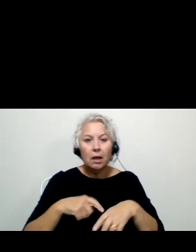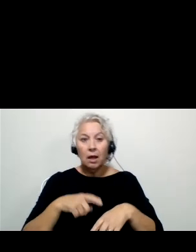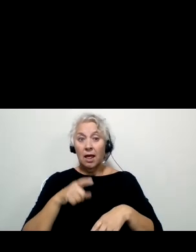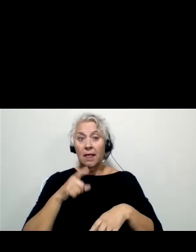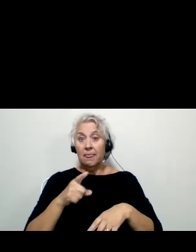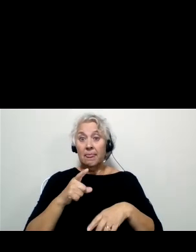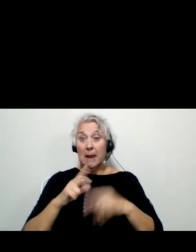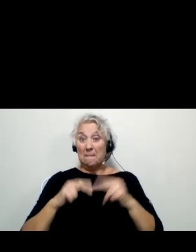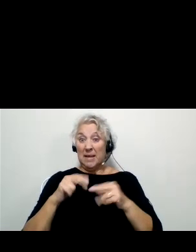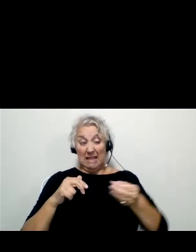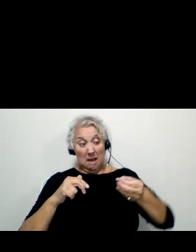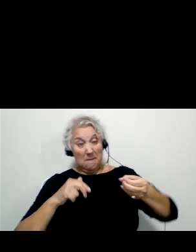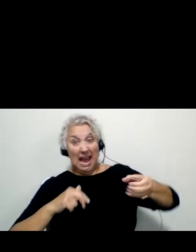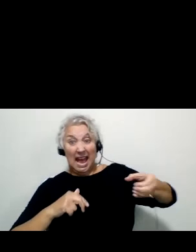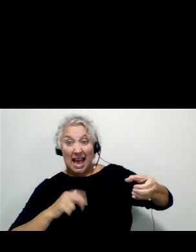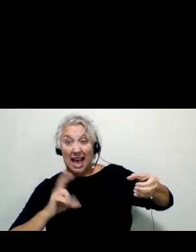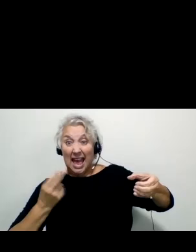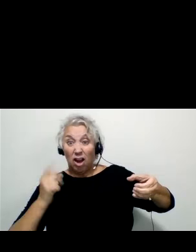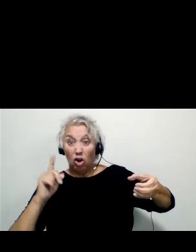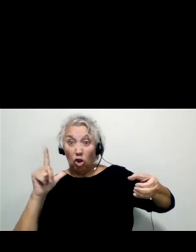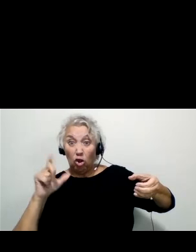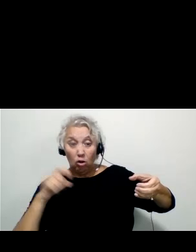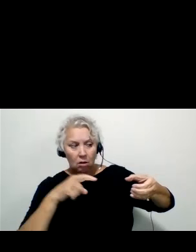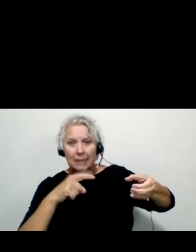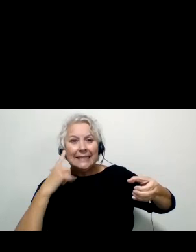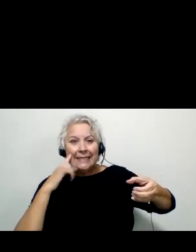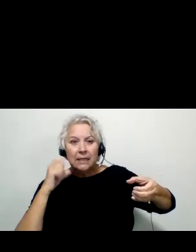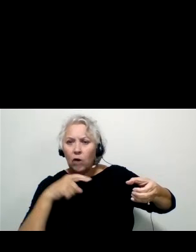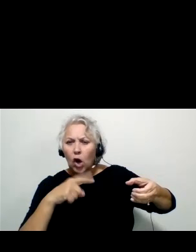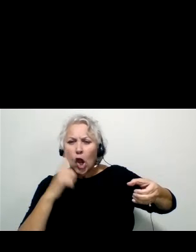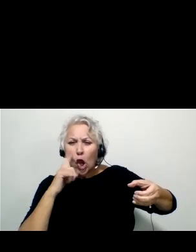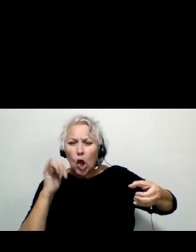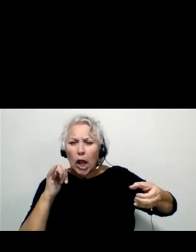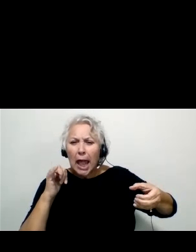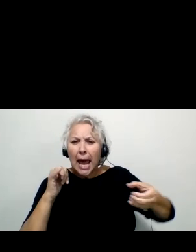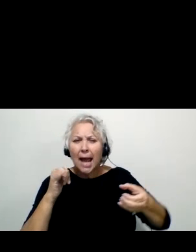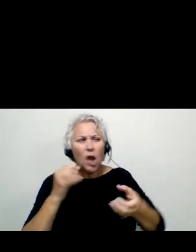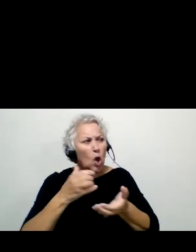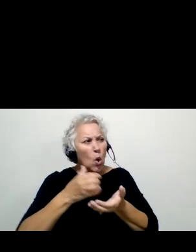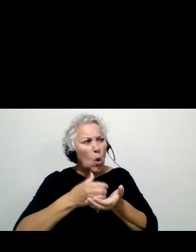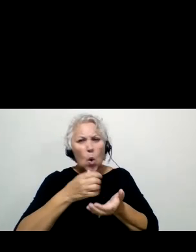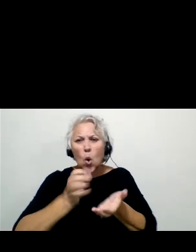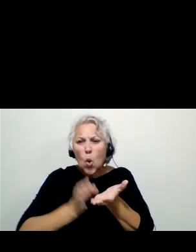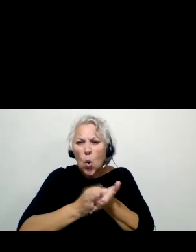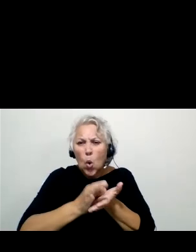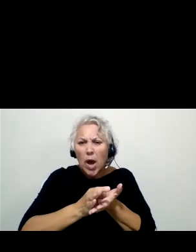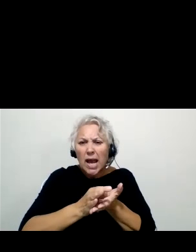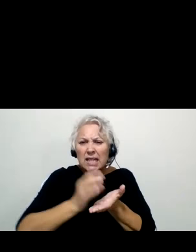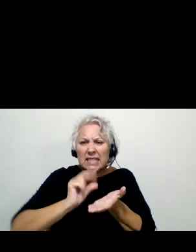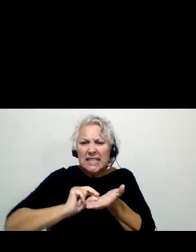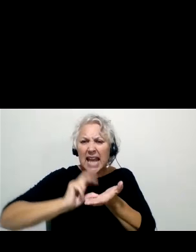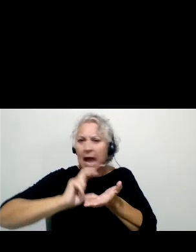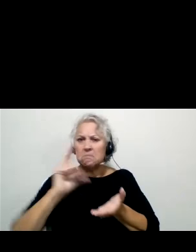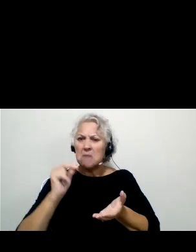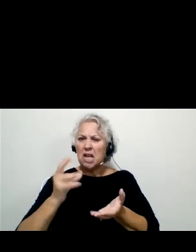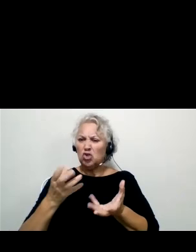the built-up handles in this particular case are silver. They almost look like coins stacked, but they're soft, so they're pliable.